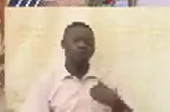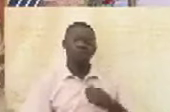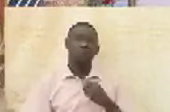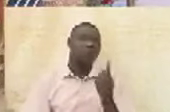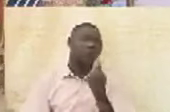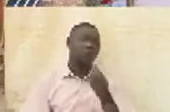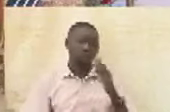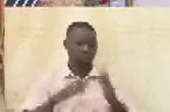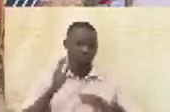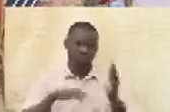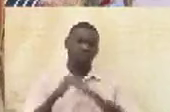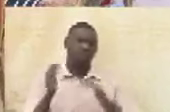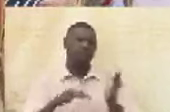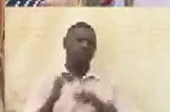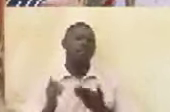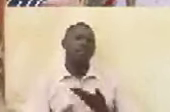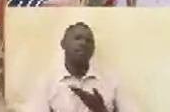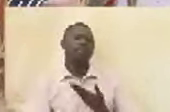drumming.